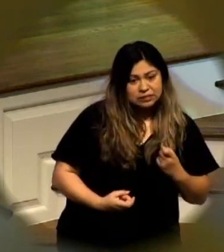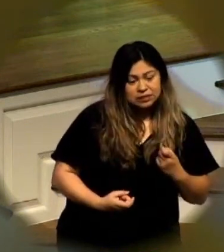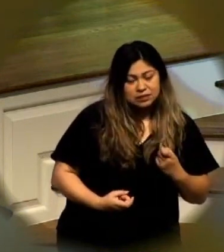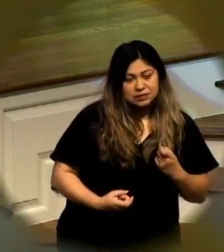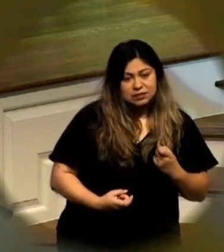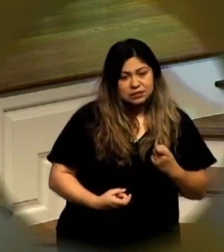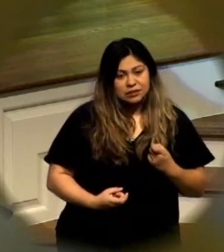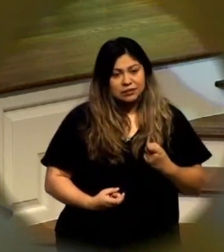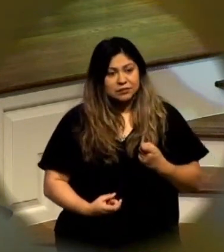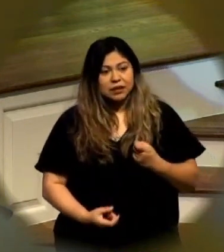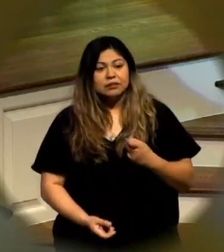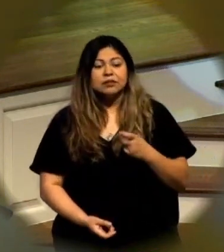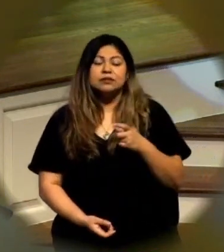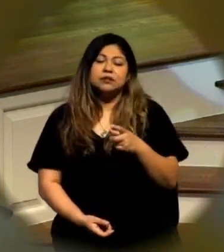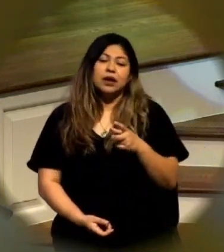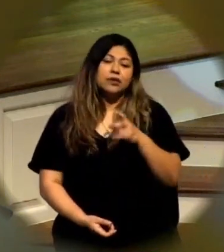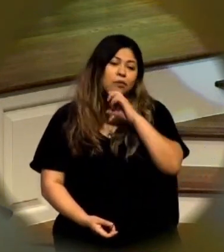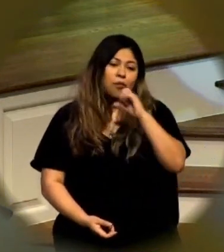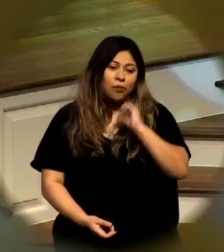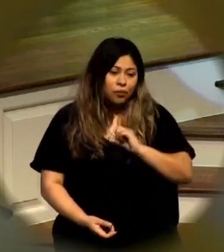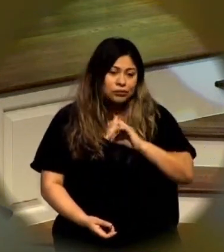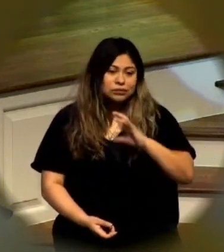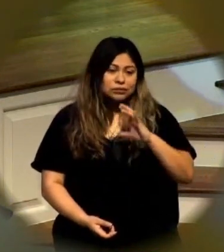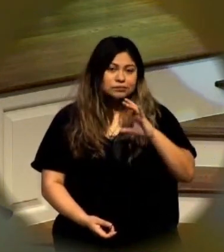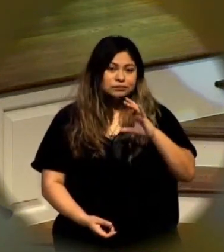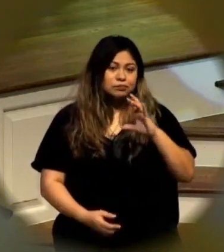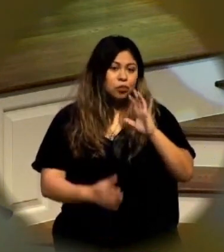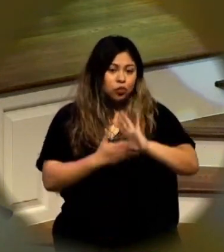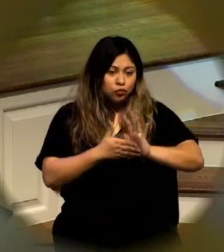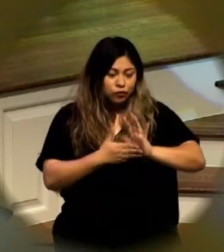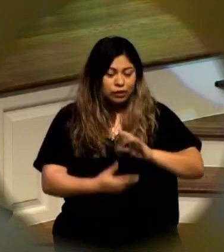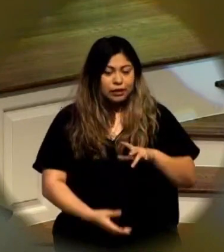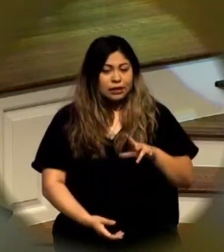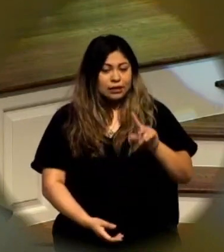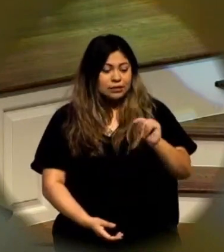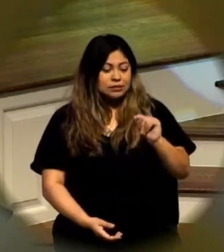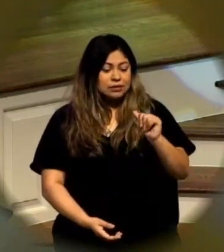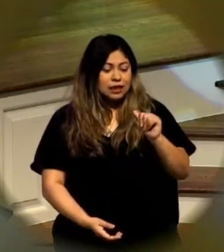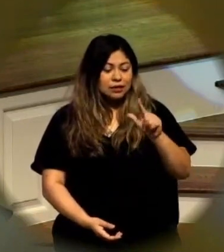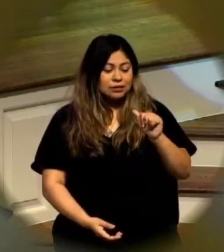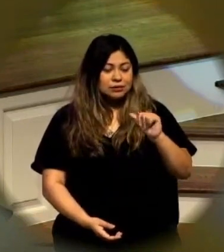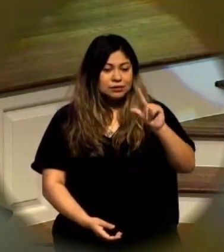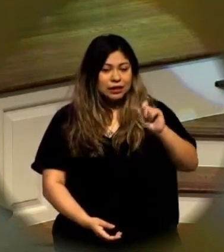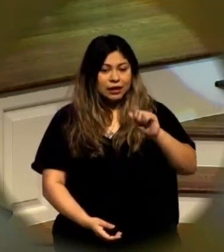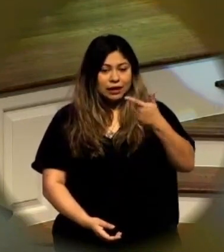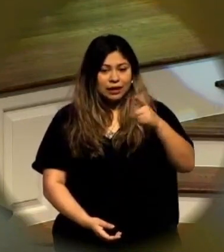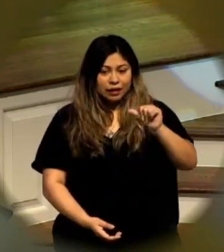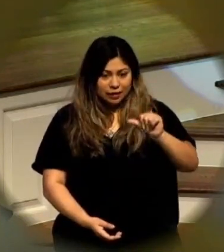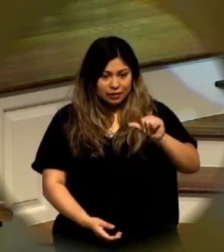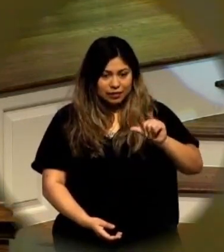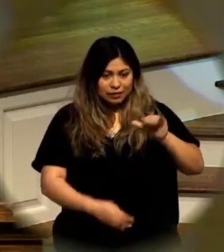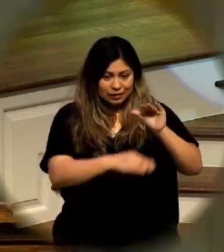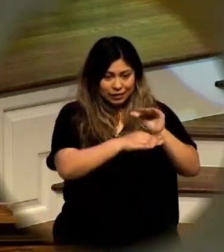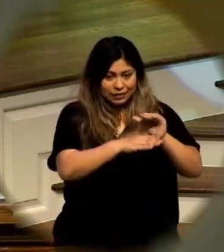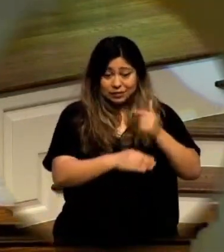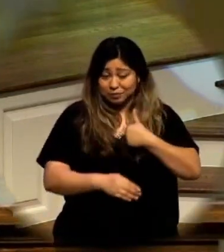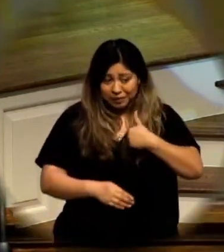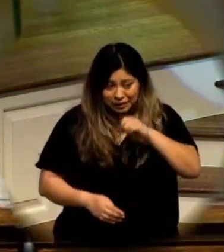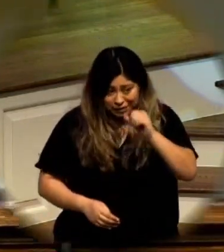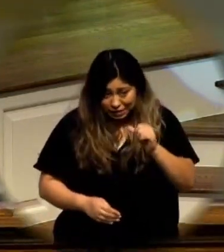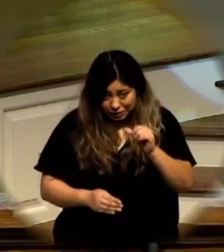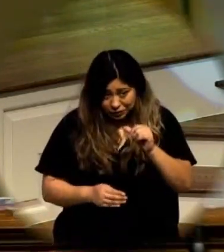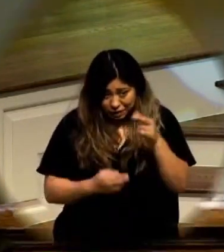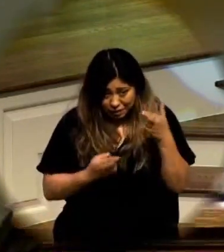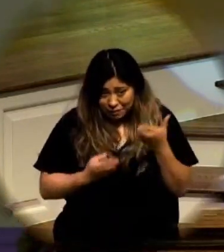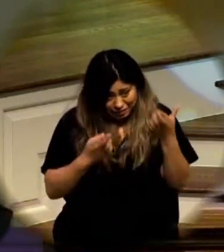can't recommend it because it's got plenty of parts a preacher shouldn't recommend, but that old movie, Talladega Nights, it tells the story of the NASCAR driver,